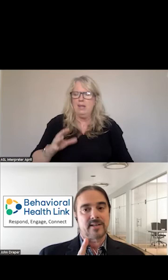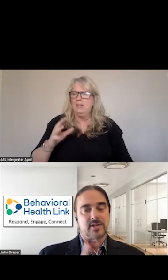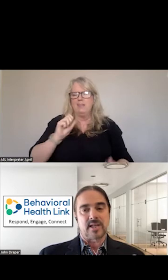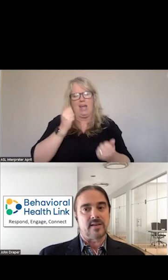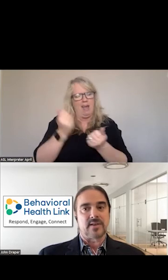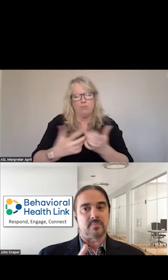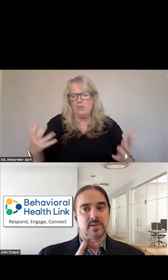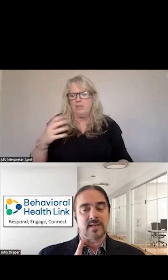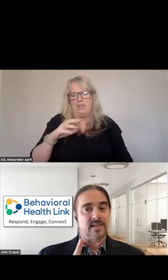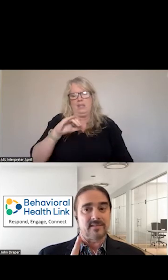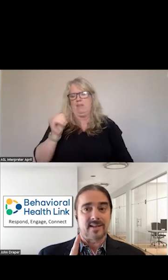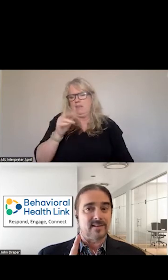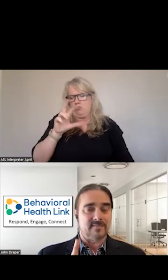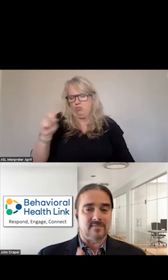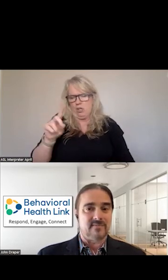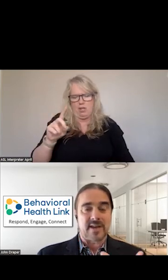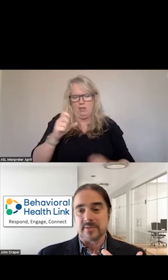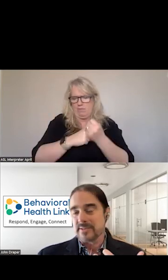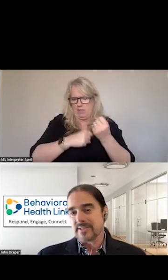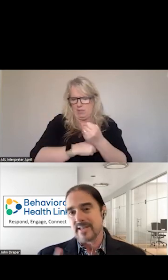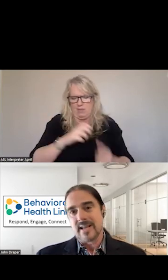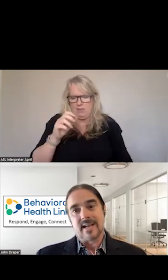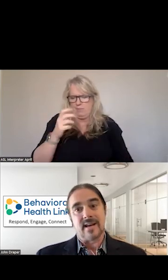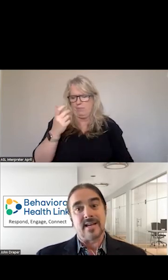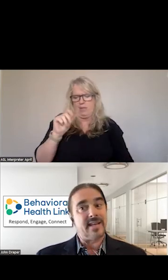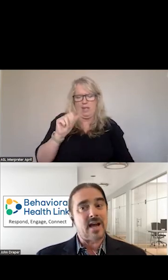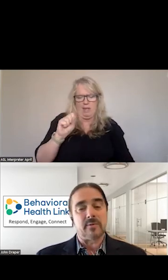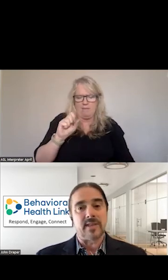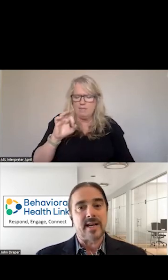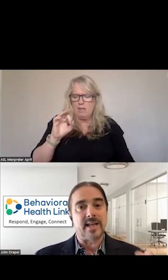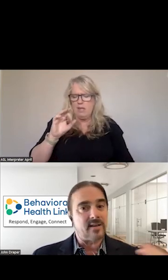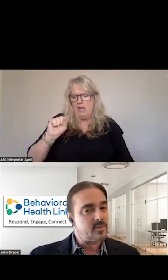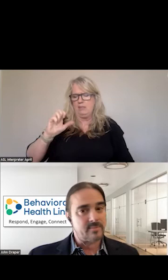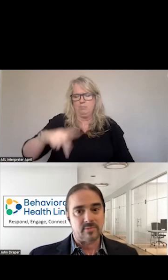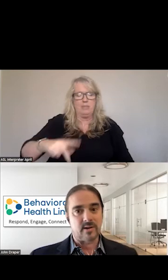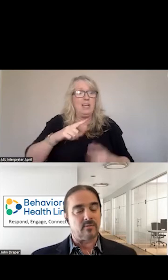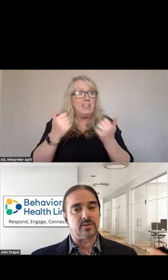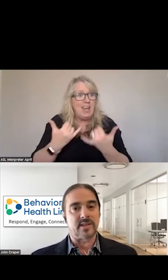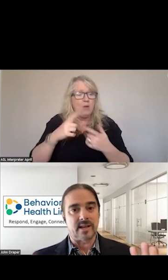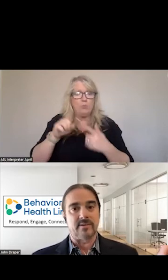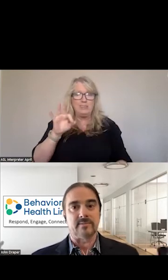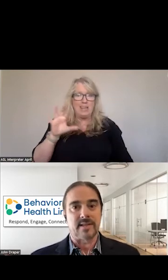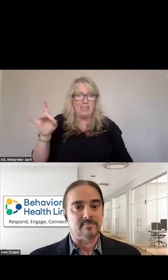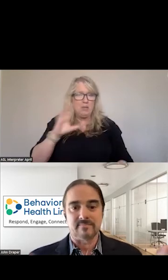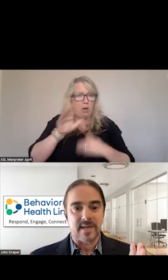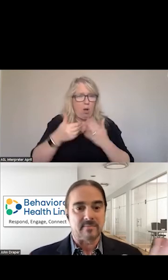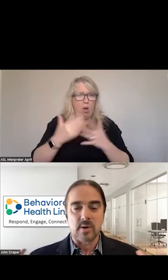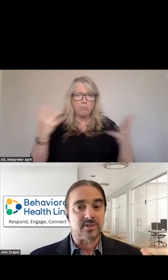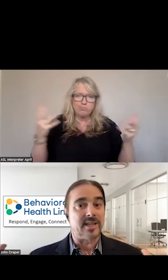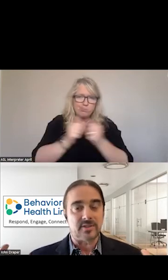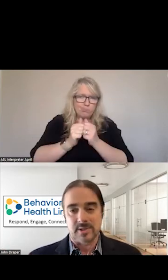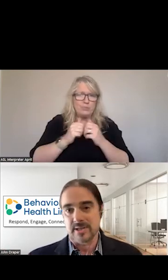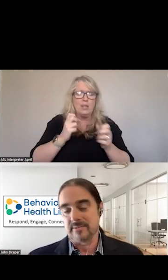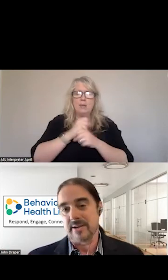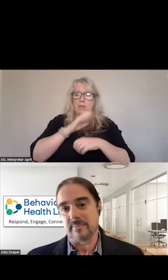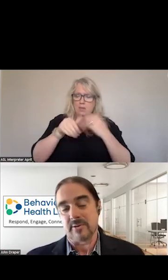JED Foundation, AFSP, veterans, and now with 988. If we can bring all those together and make them all